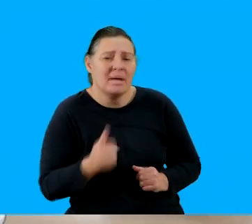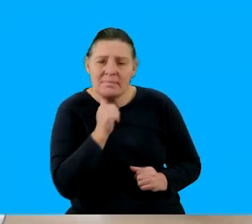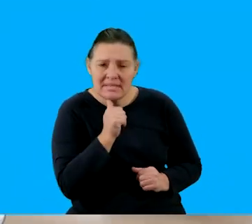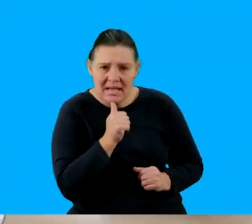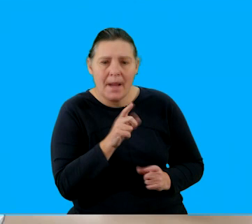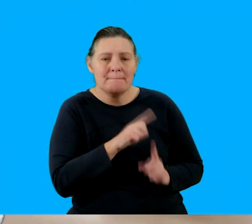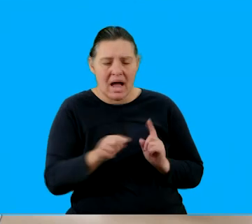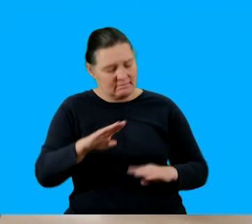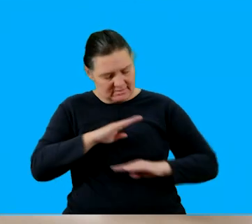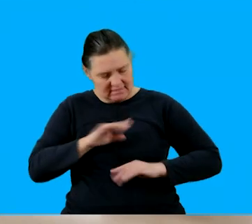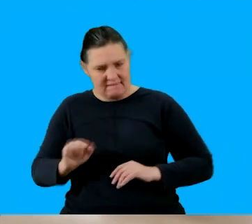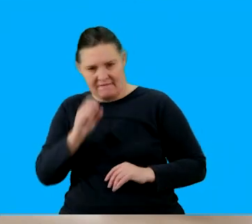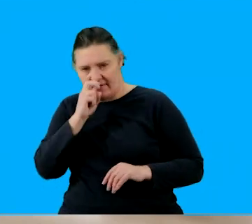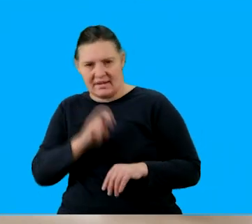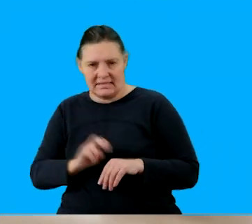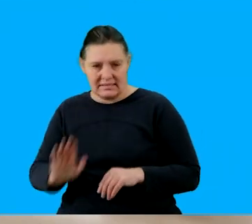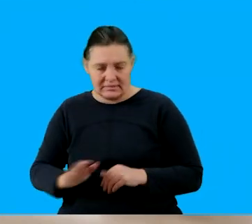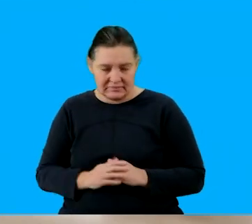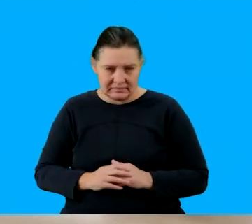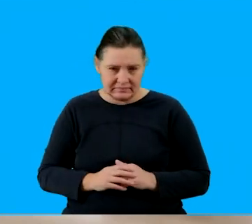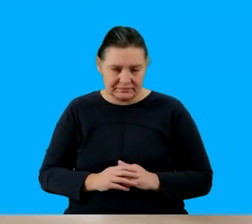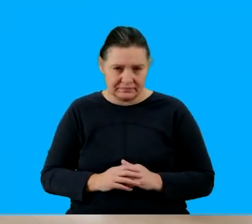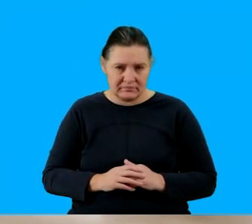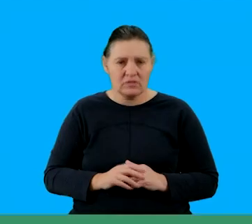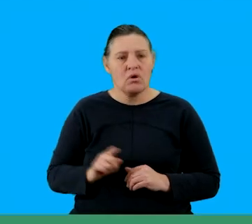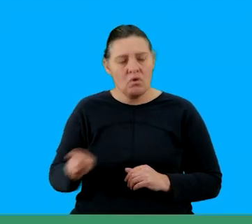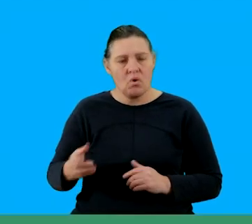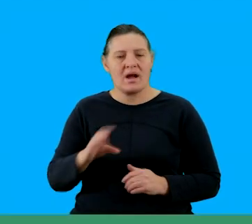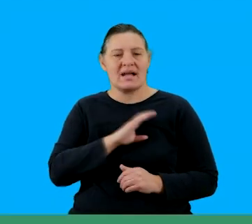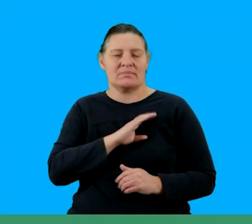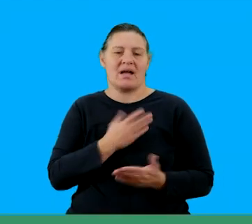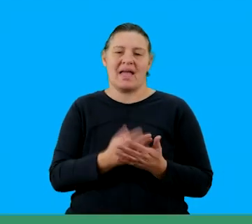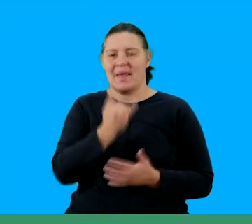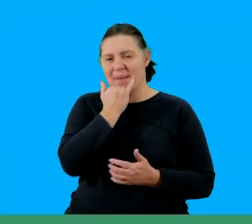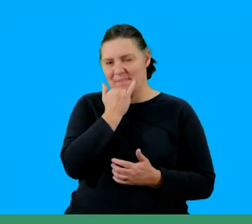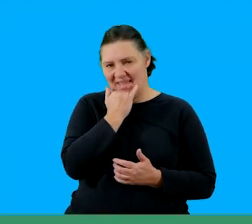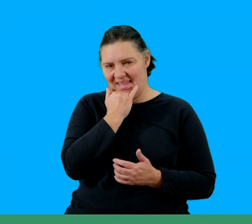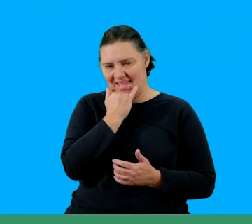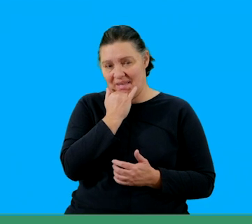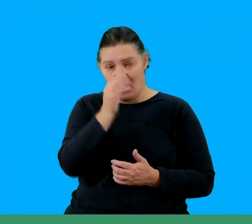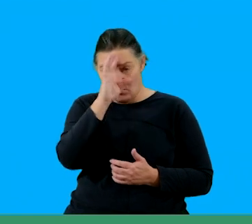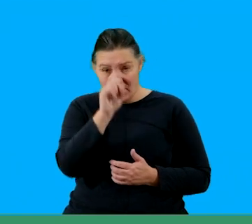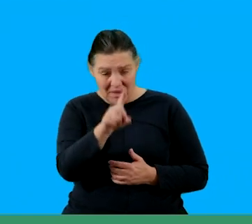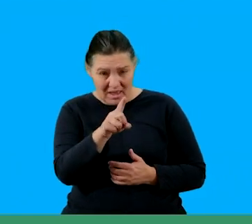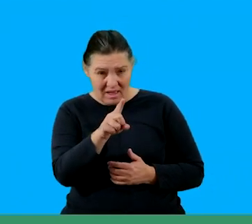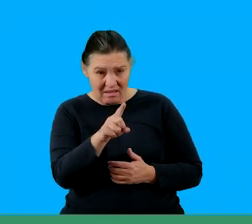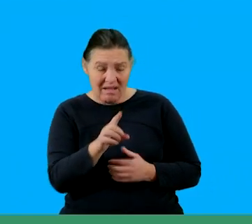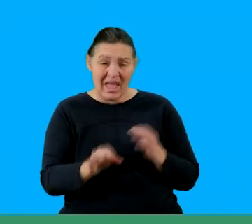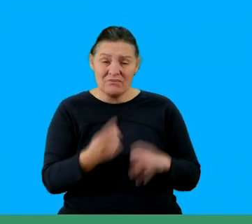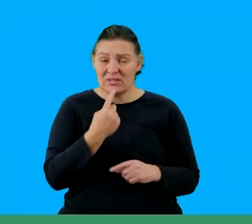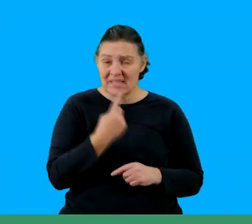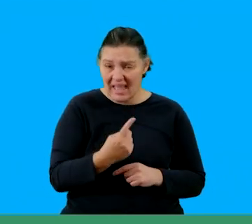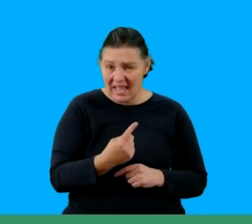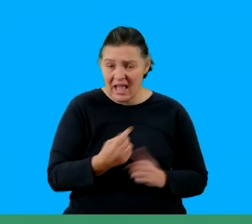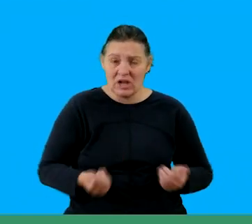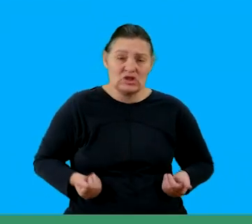it should be able to satisfy the specific need in order for the customer to be happy. But remember, when we are talking